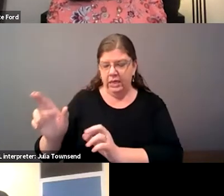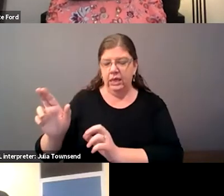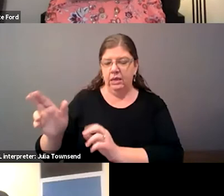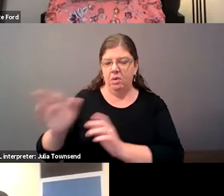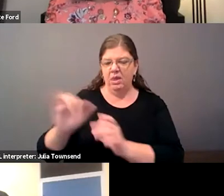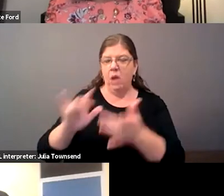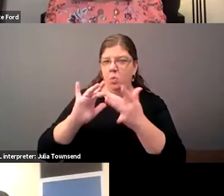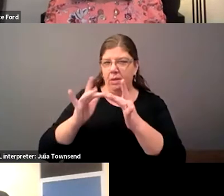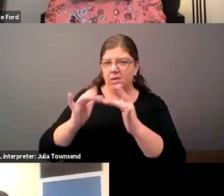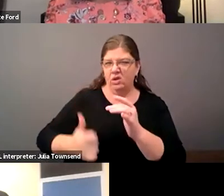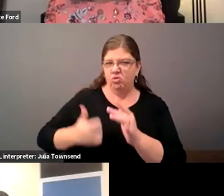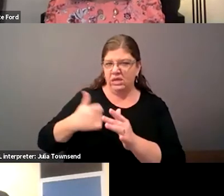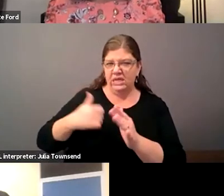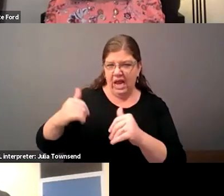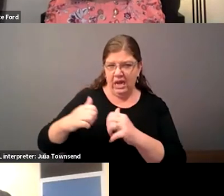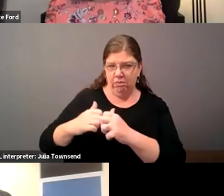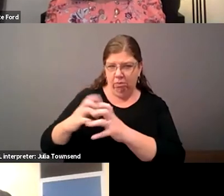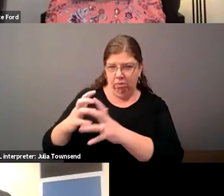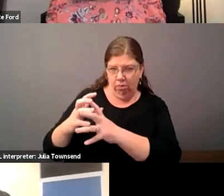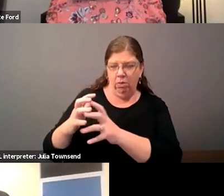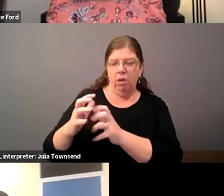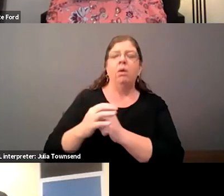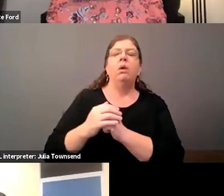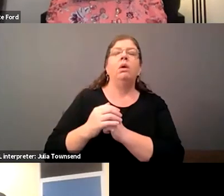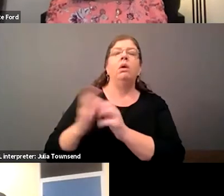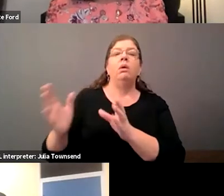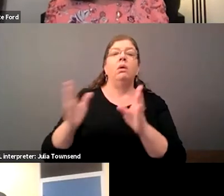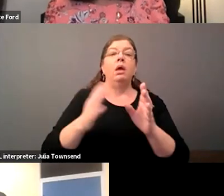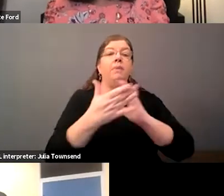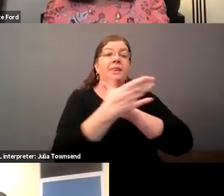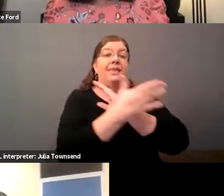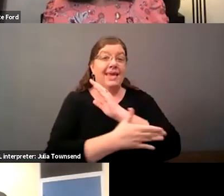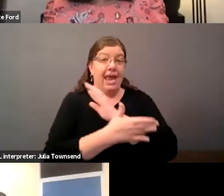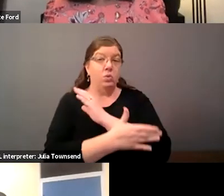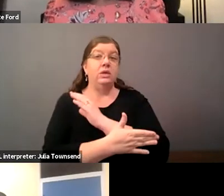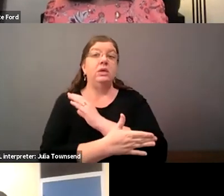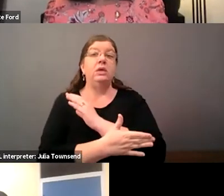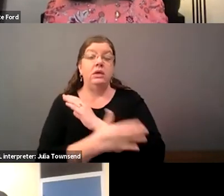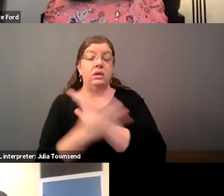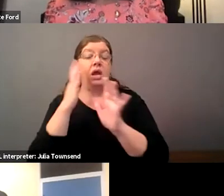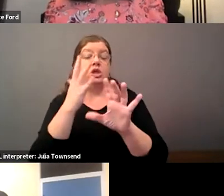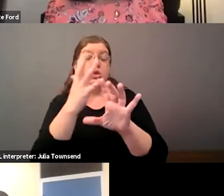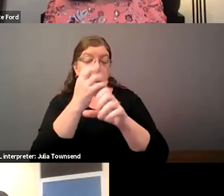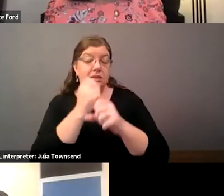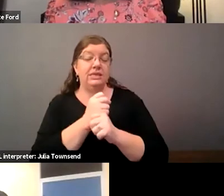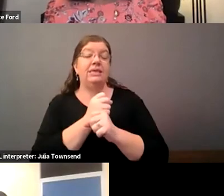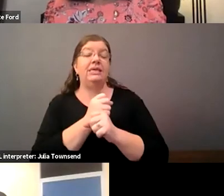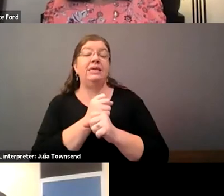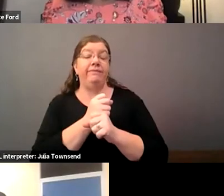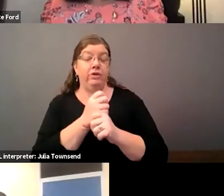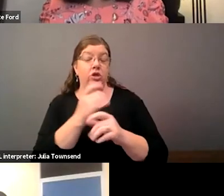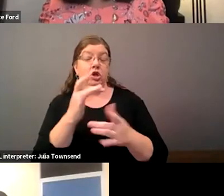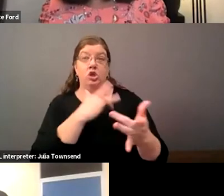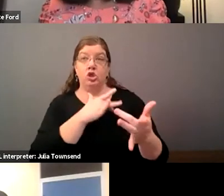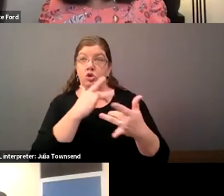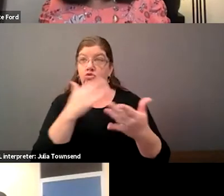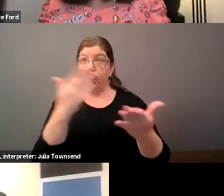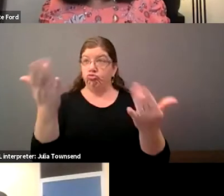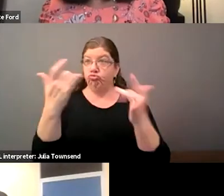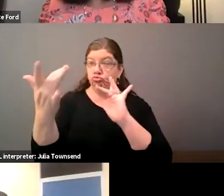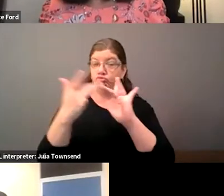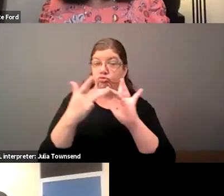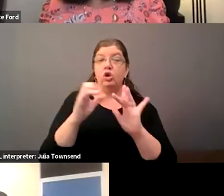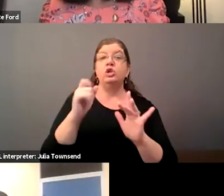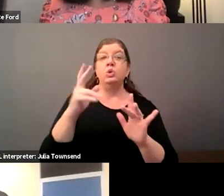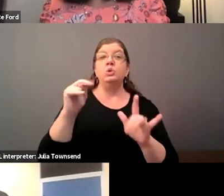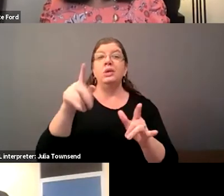website address is not there yet but the county does uh receive concerns and so susan's nodding her